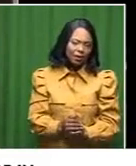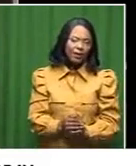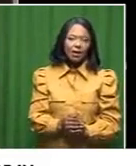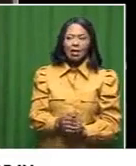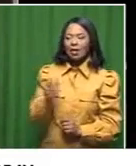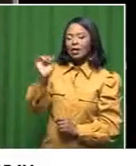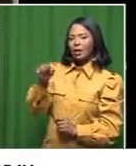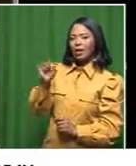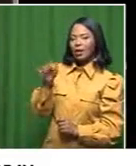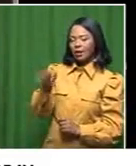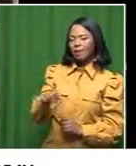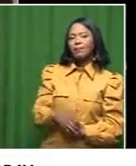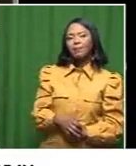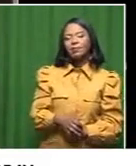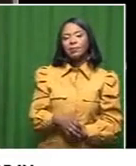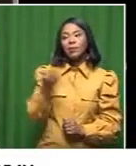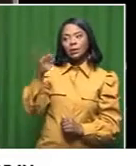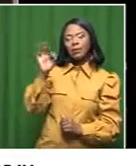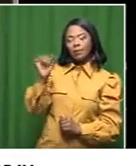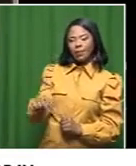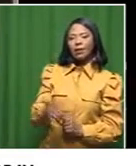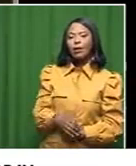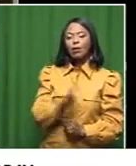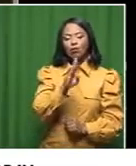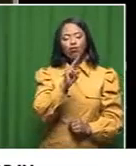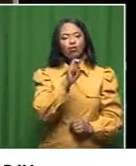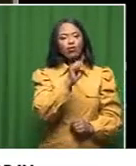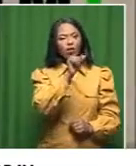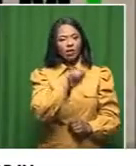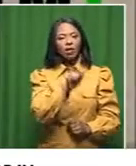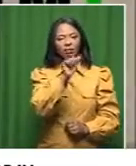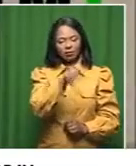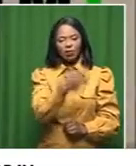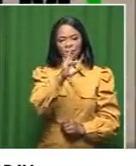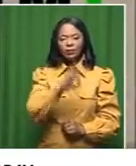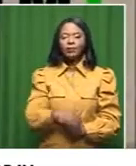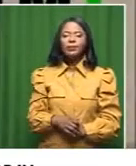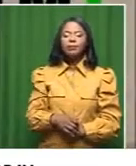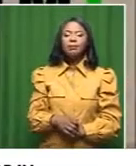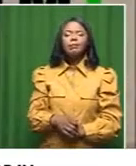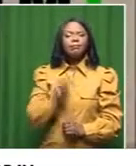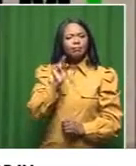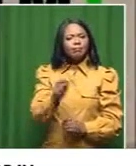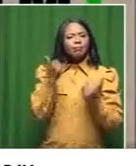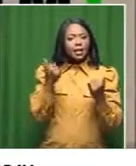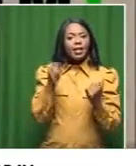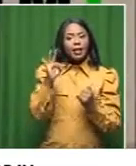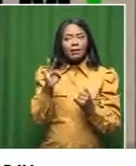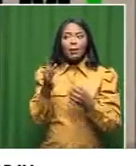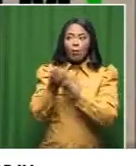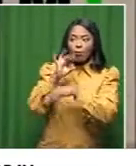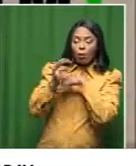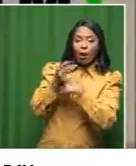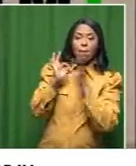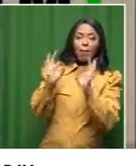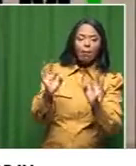Yeah, that's absolutely right. And that's the point that Bushra was talking to right now, that unless you have a proper